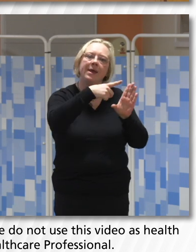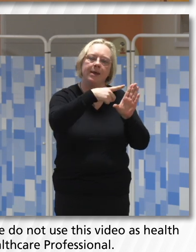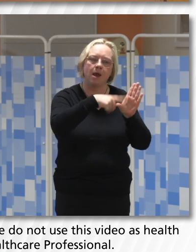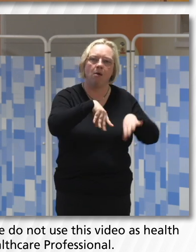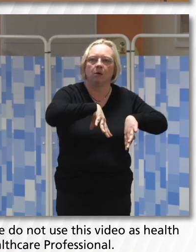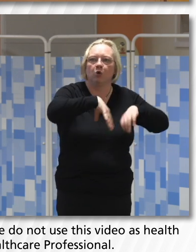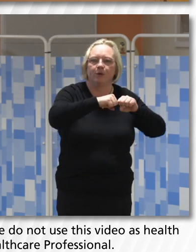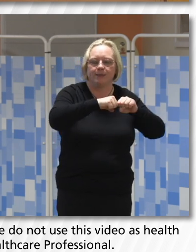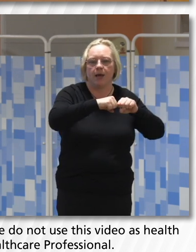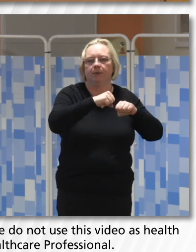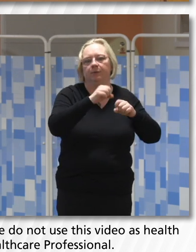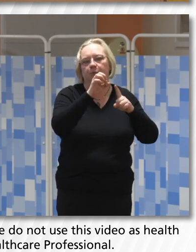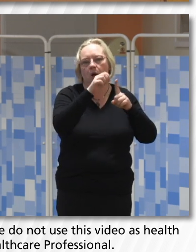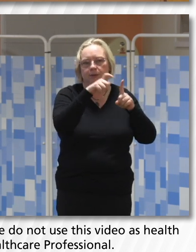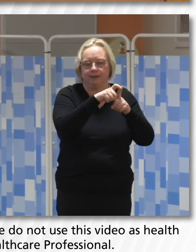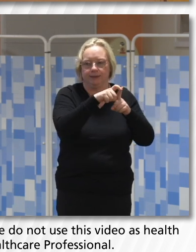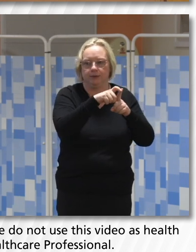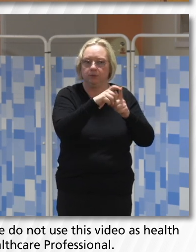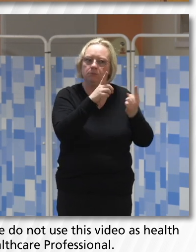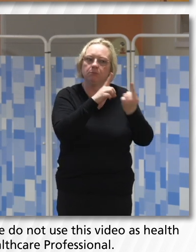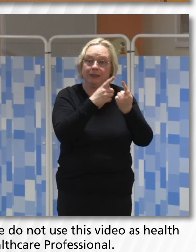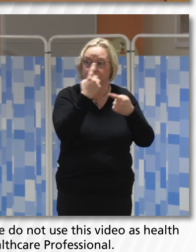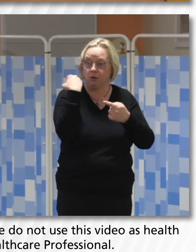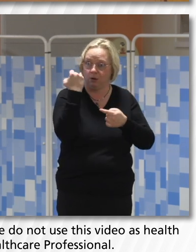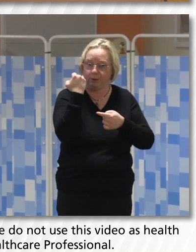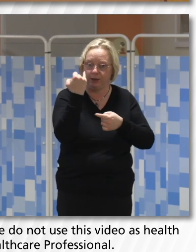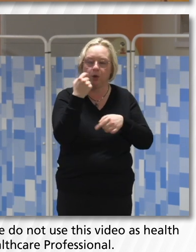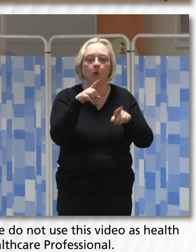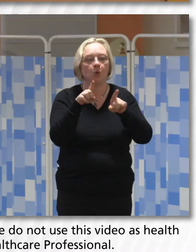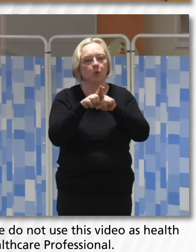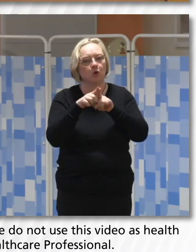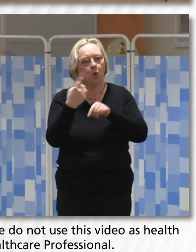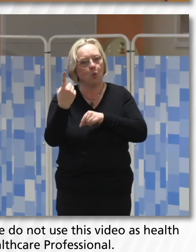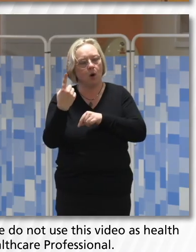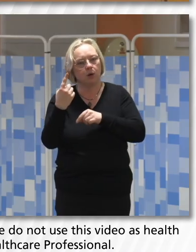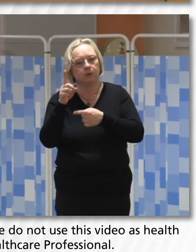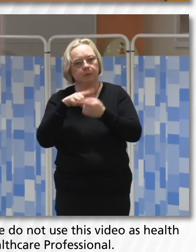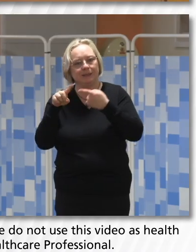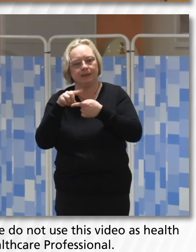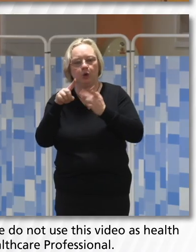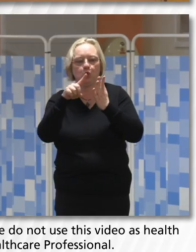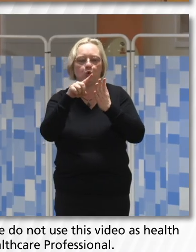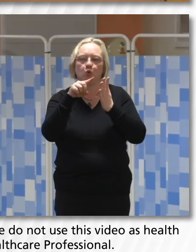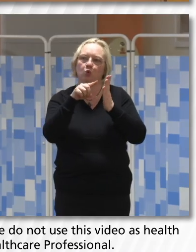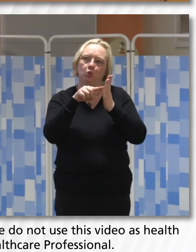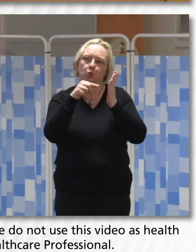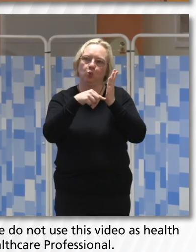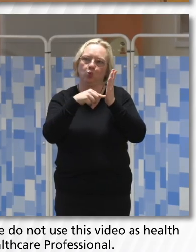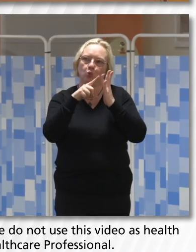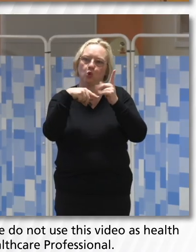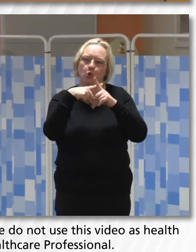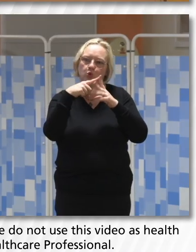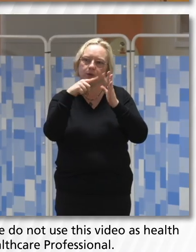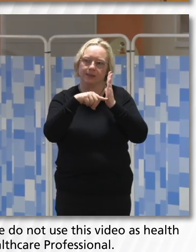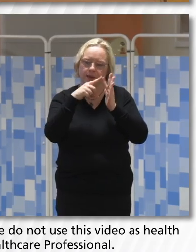group that meets in Derby, and also one meeting in Uttoxeter. And she goes along and supports those working